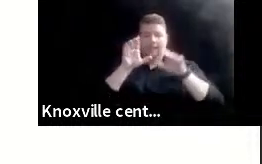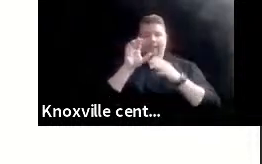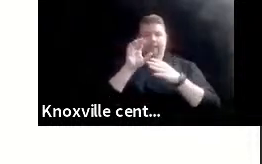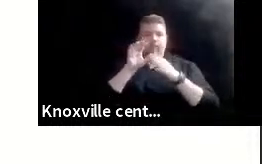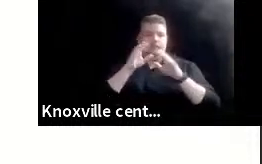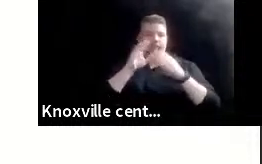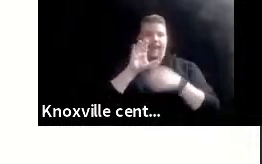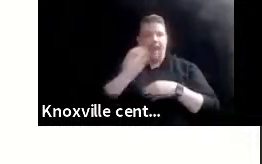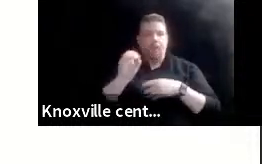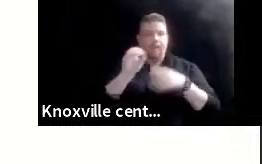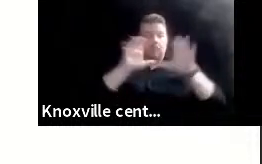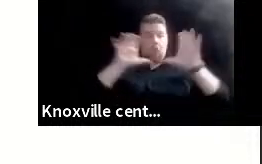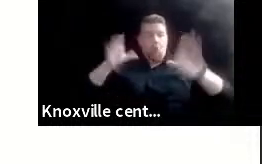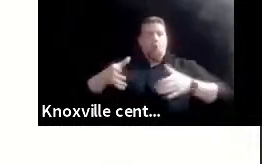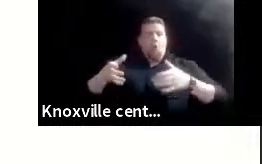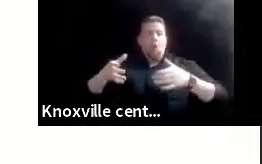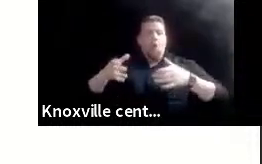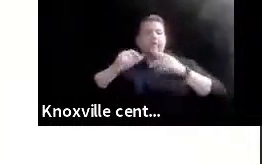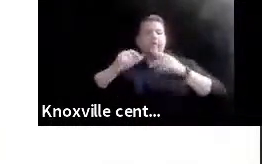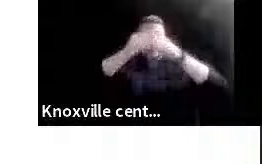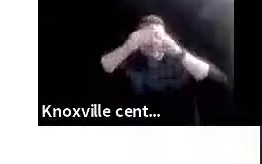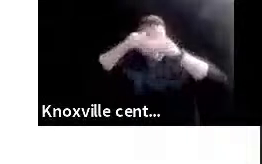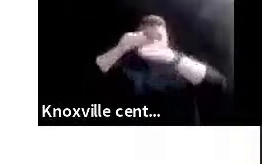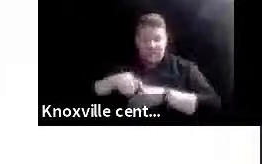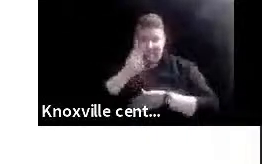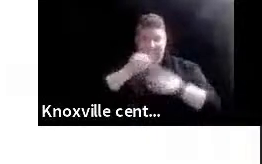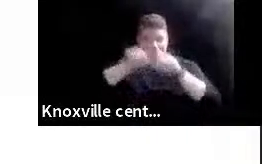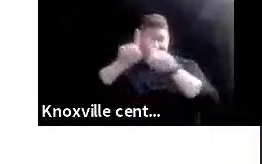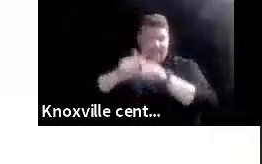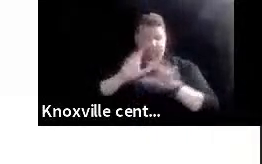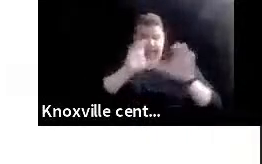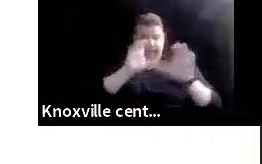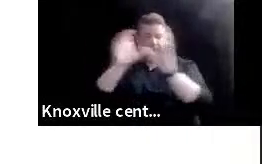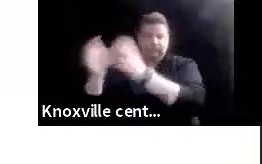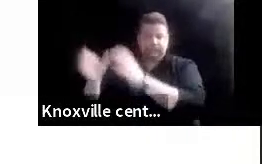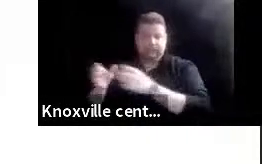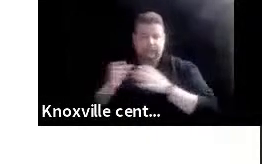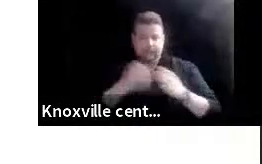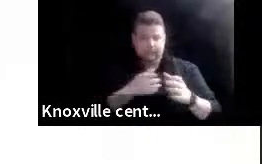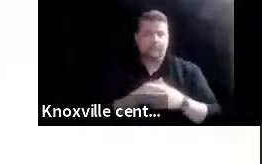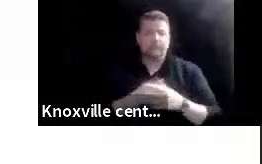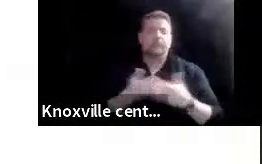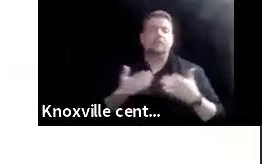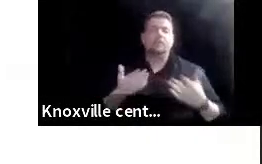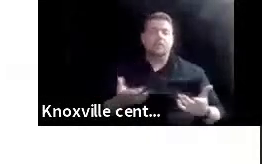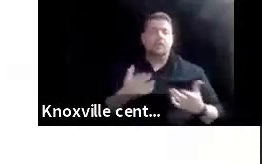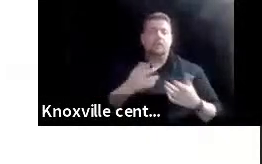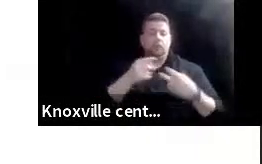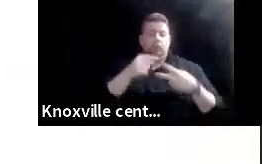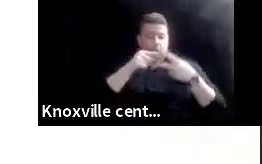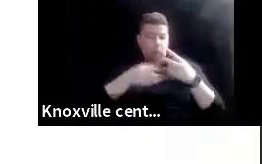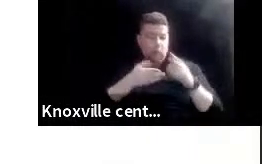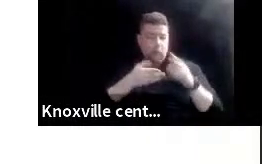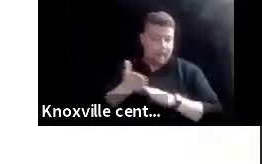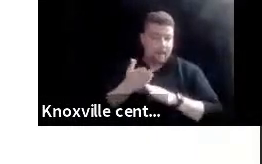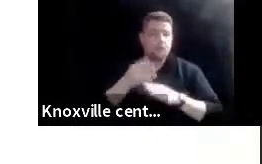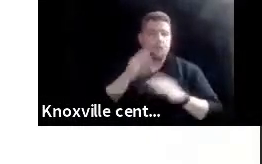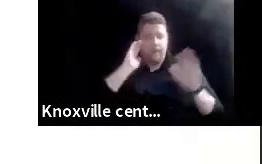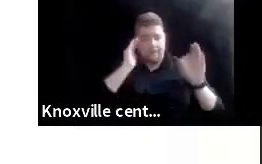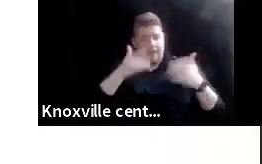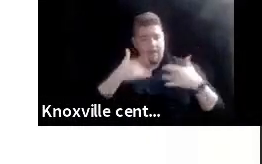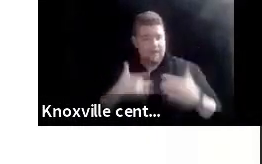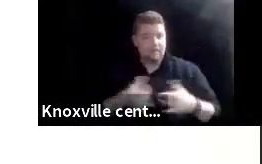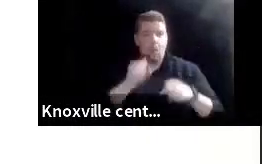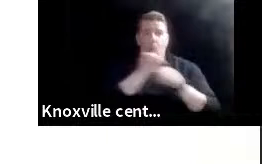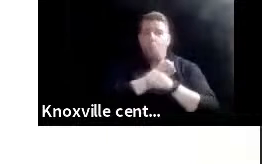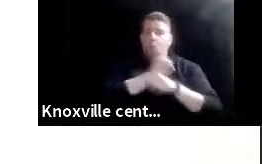to subdivide the county into 6 different sectors. So the 2 main sectors that we pay attention to